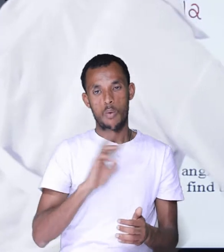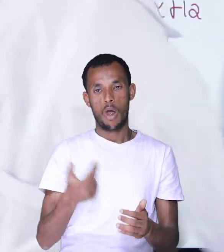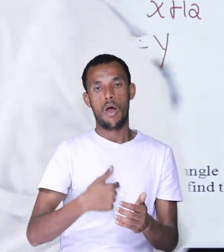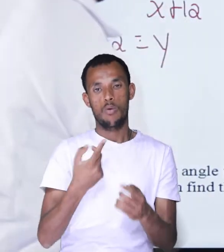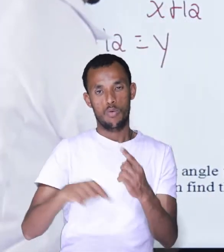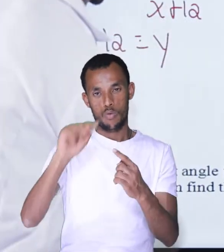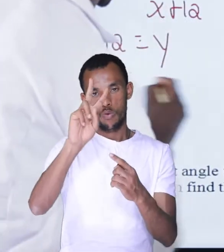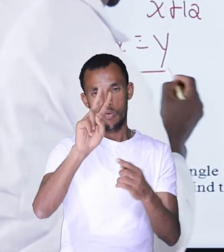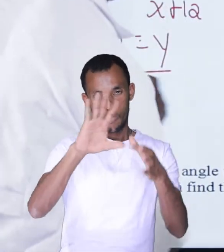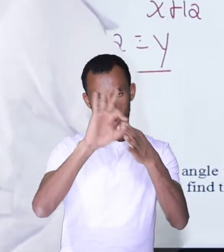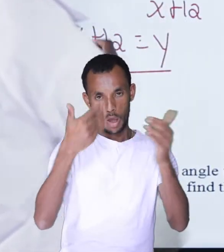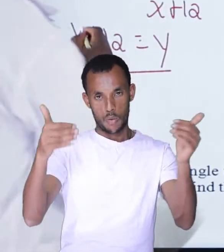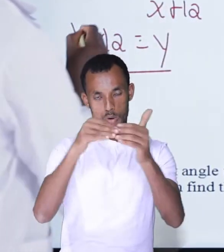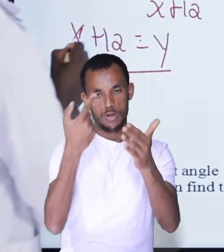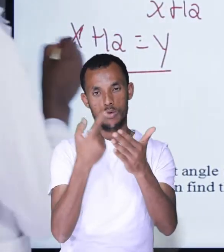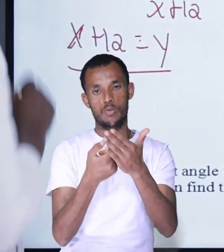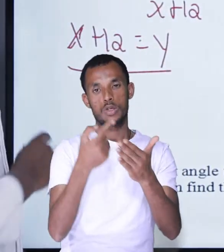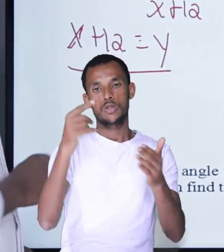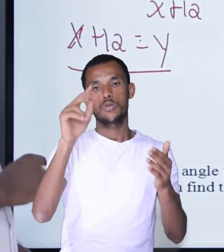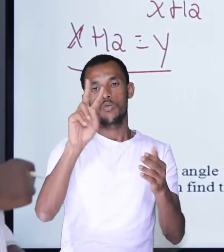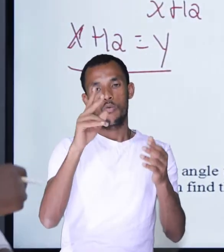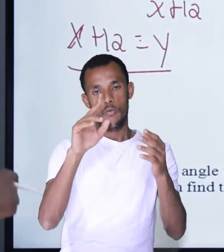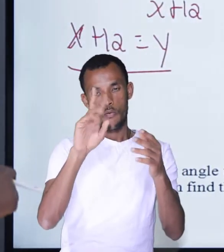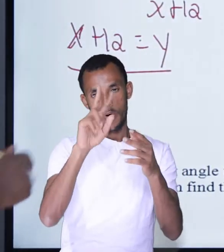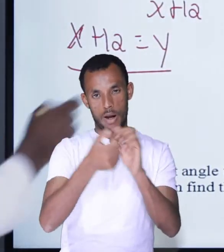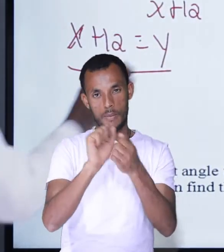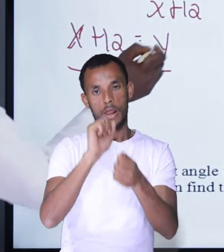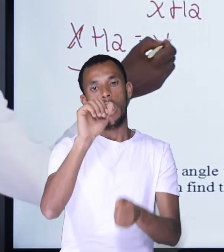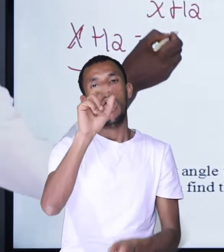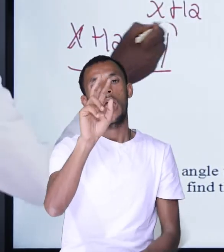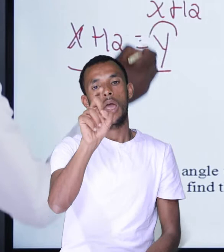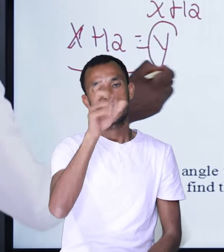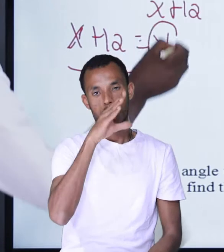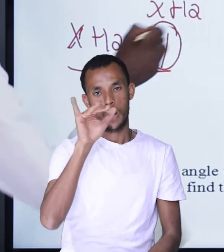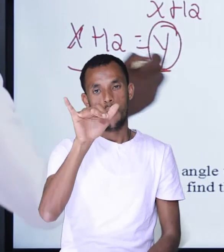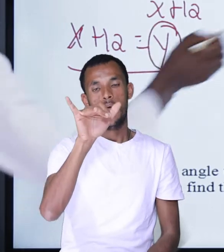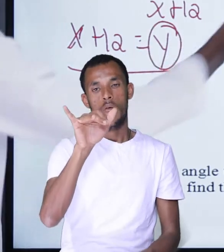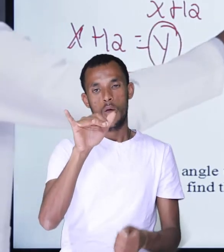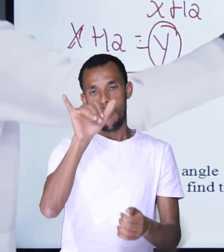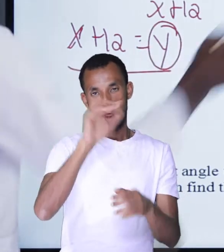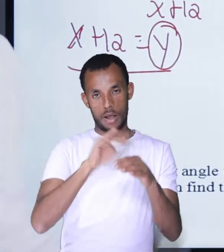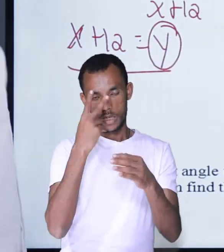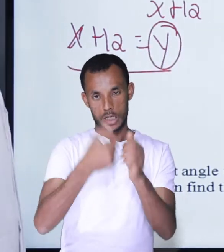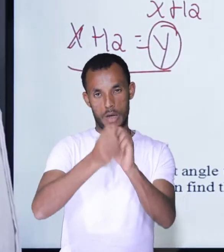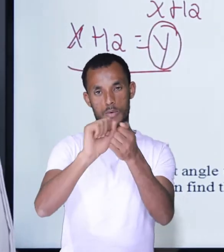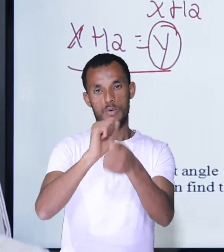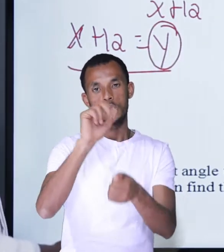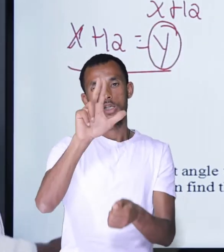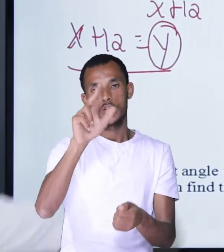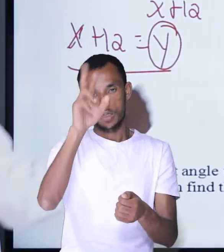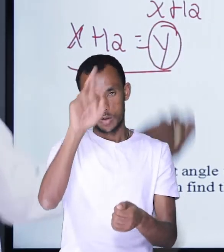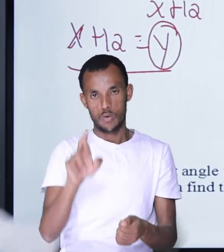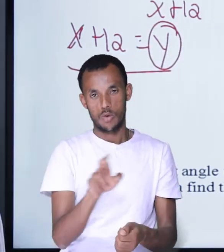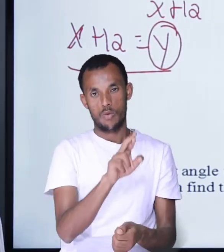two equations with two variables. So we can solve x and y. In terms of y here, we can substitute 3, the square